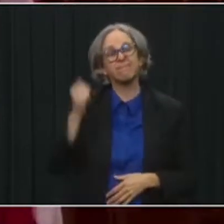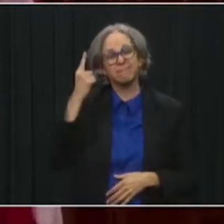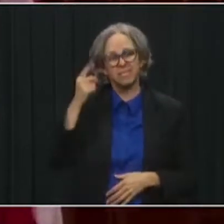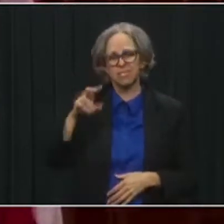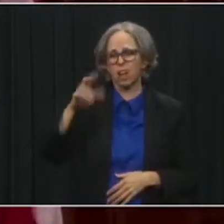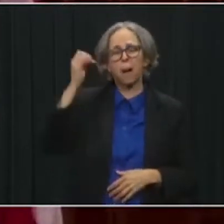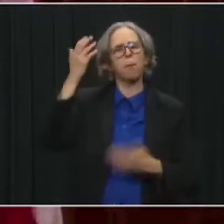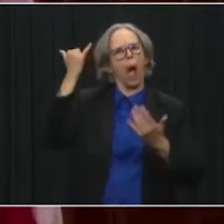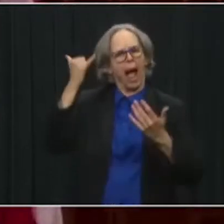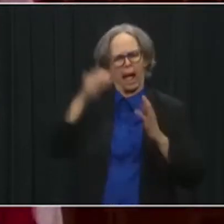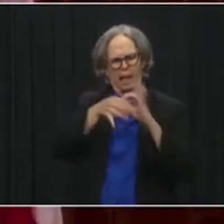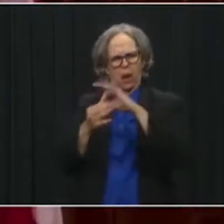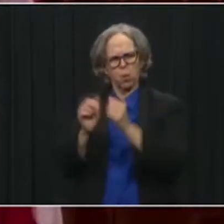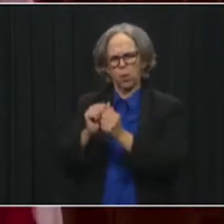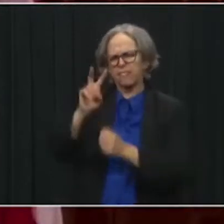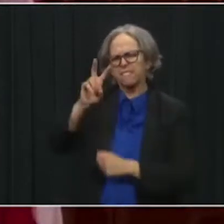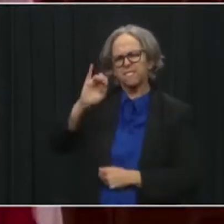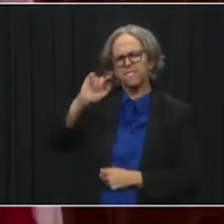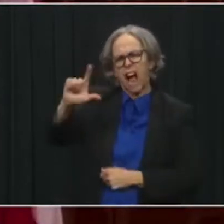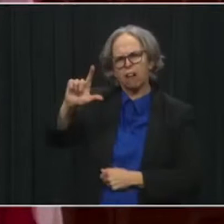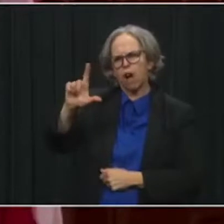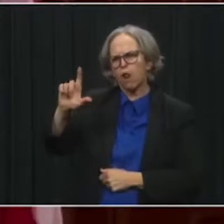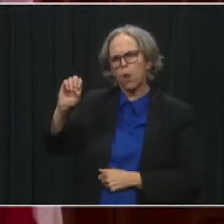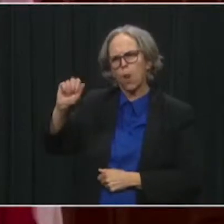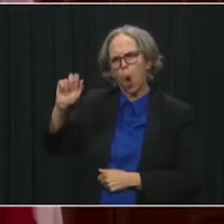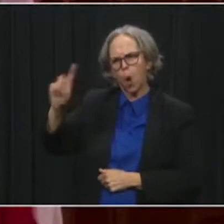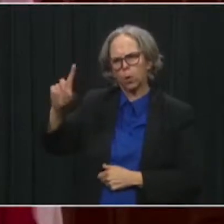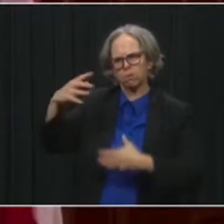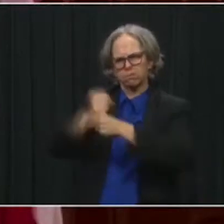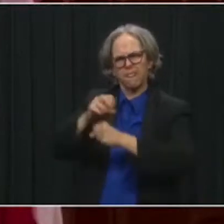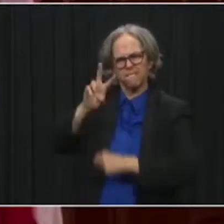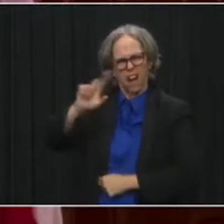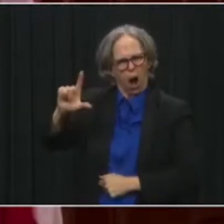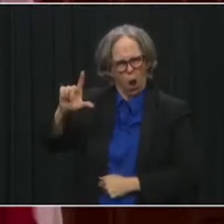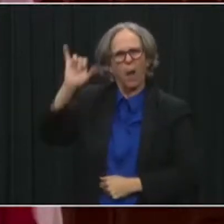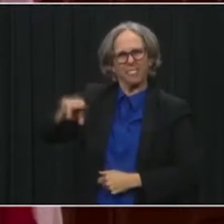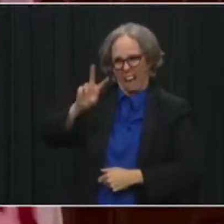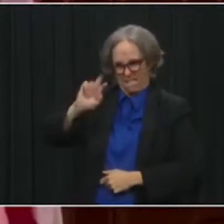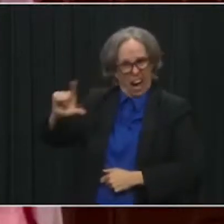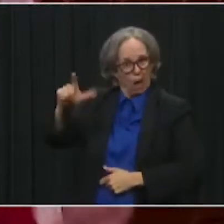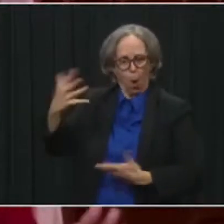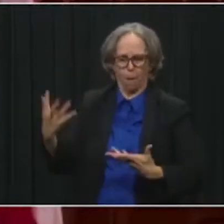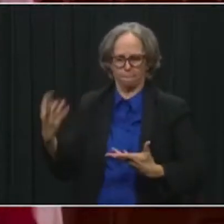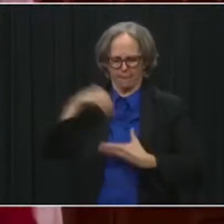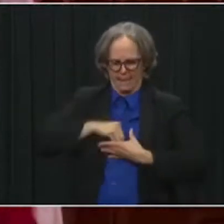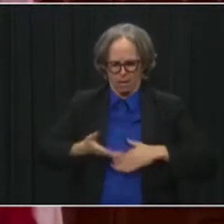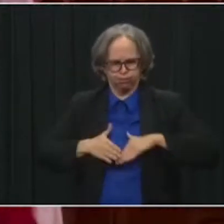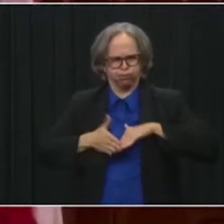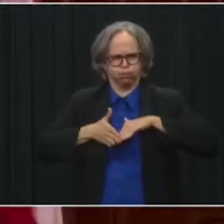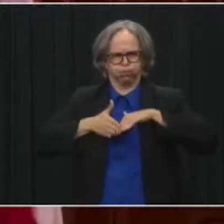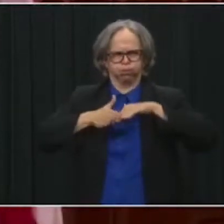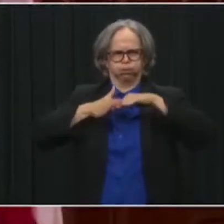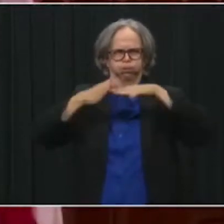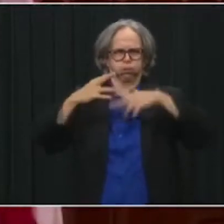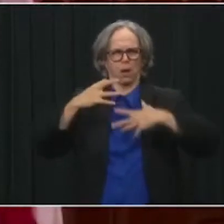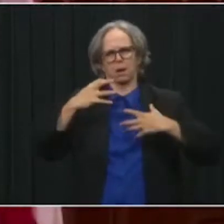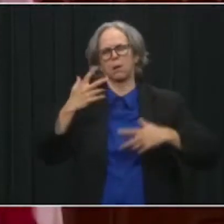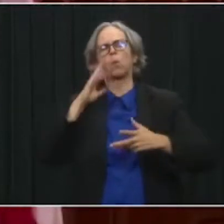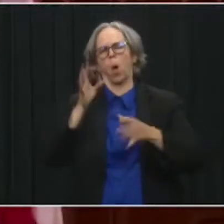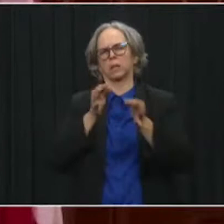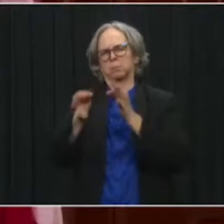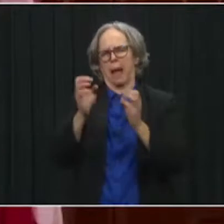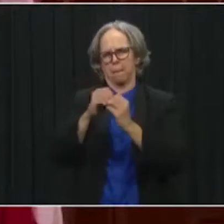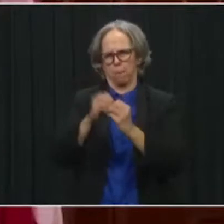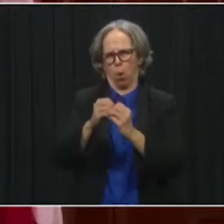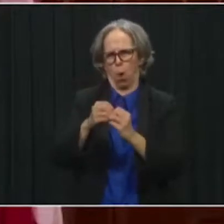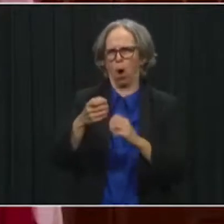to ask Dr. Vanderhoff to explain the real difference between the Delta variant that we're dealing with in Ohio now and what we were dealing with before. But it's